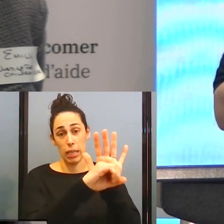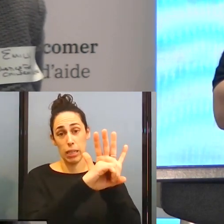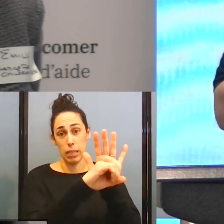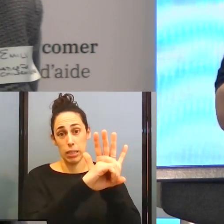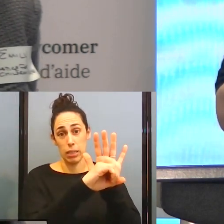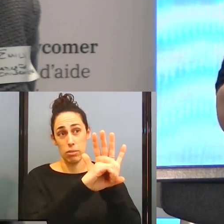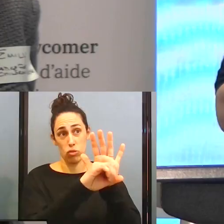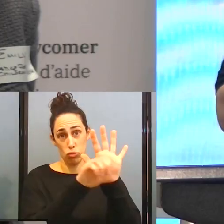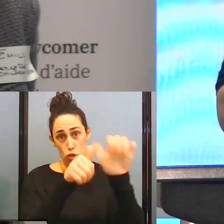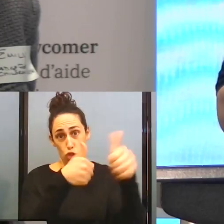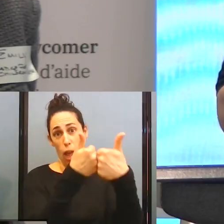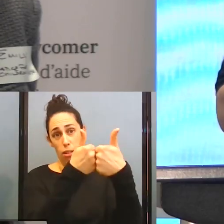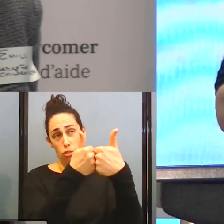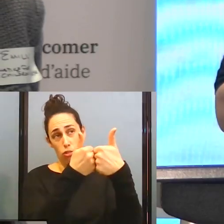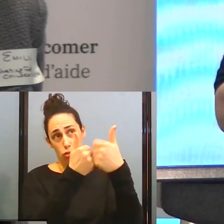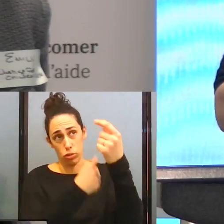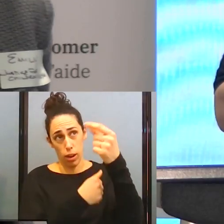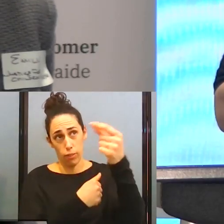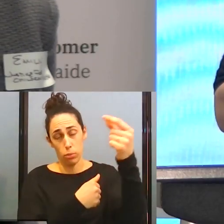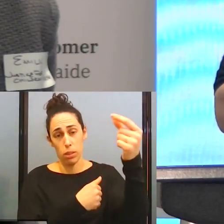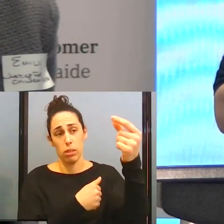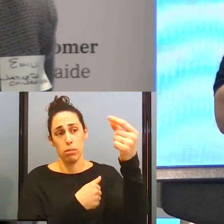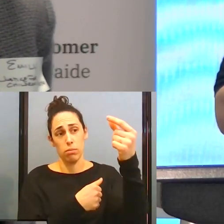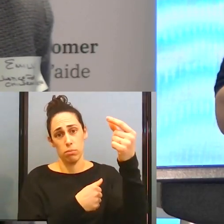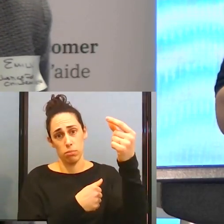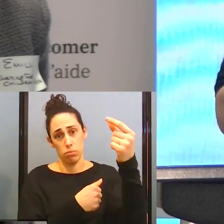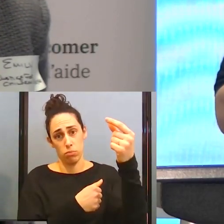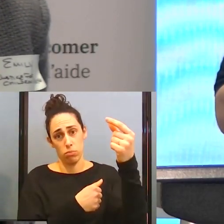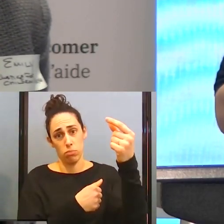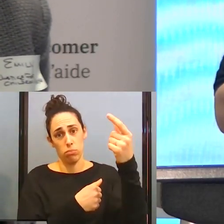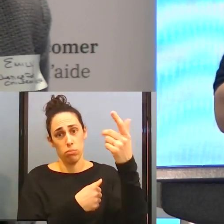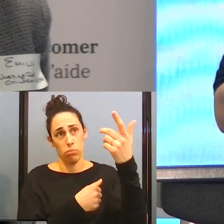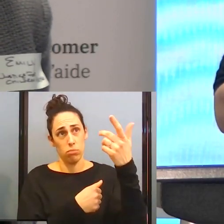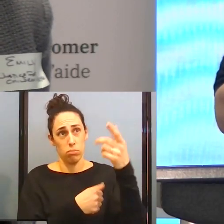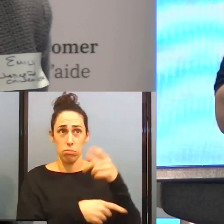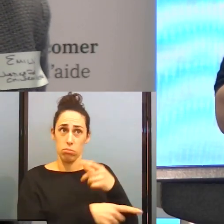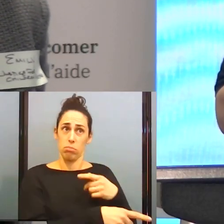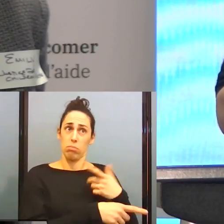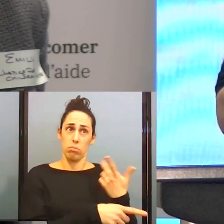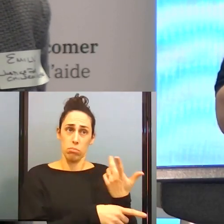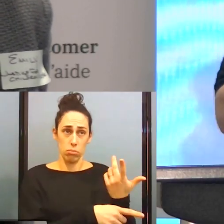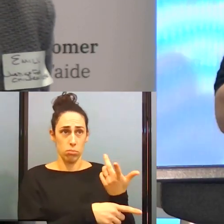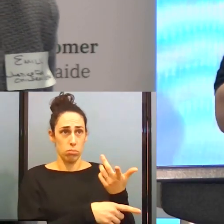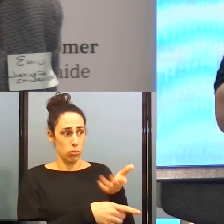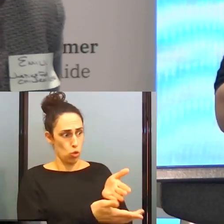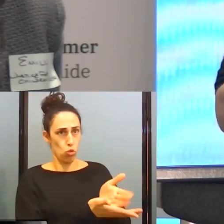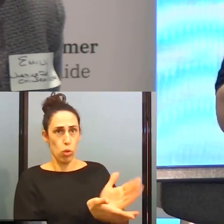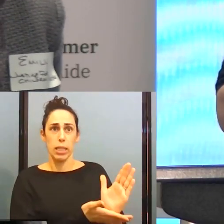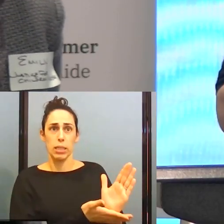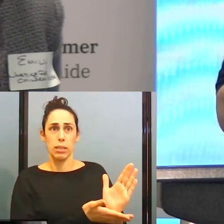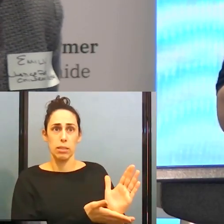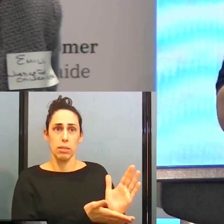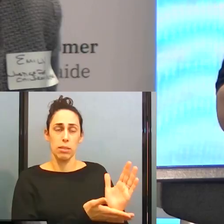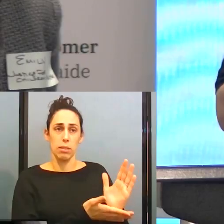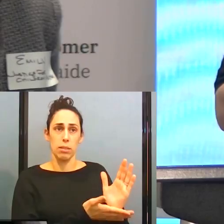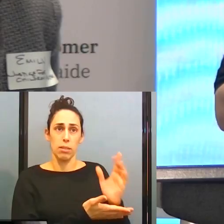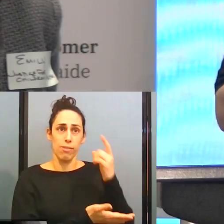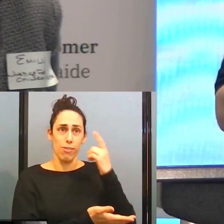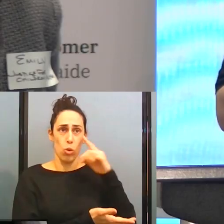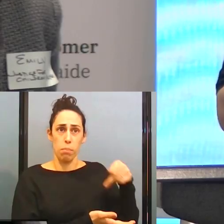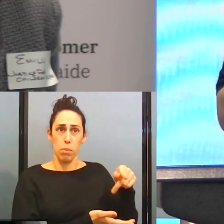you challenge the government to say, like, you're denying this person the right to their PR